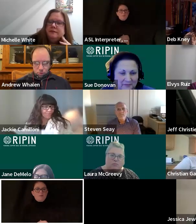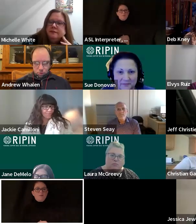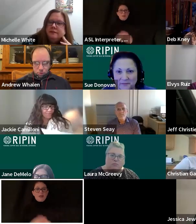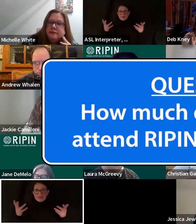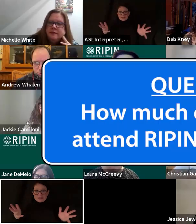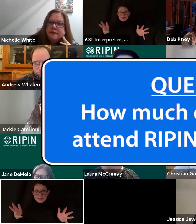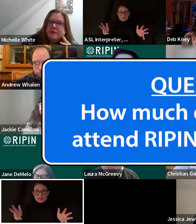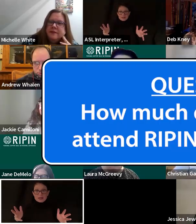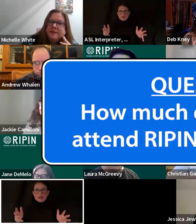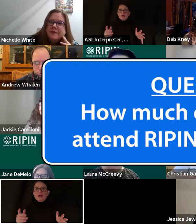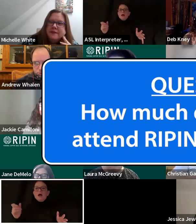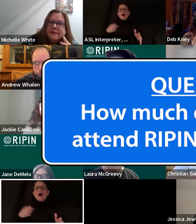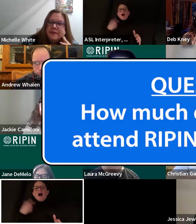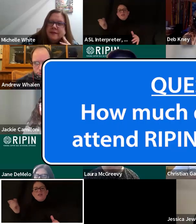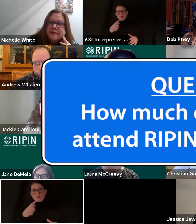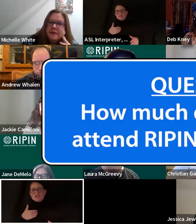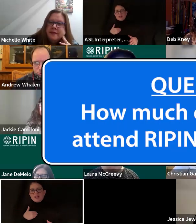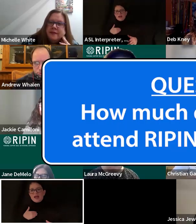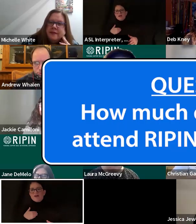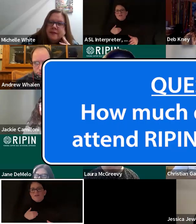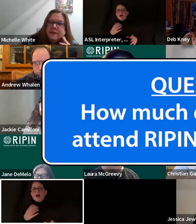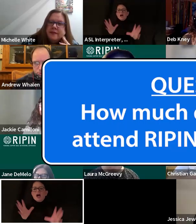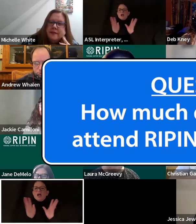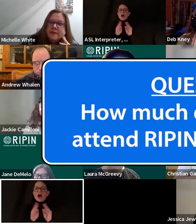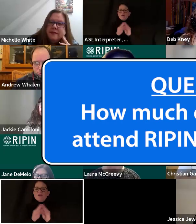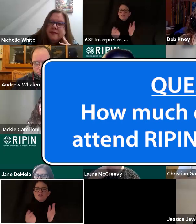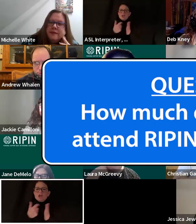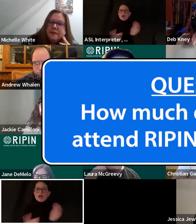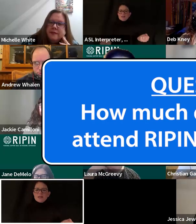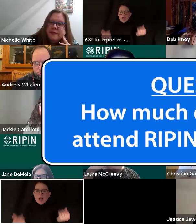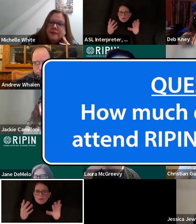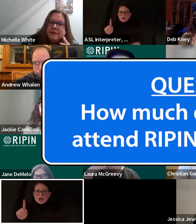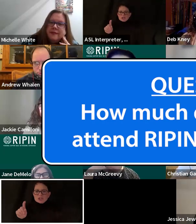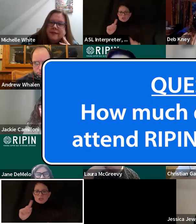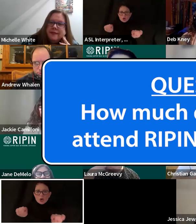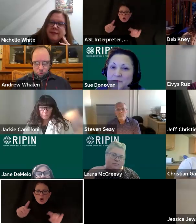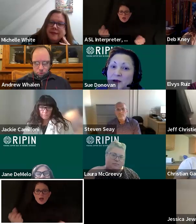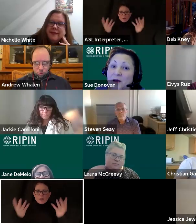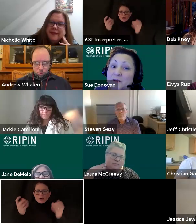That's it. I have another question. How much does it cost to go to the conference?